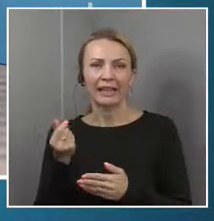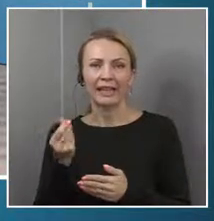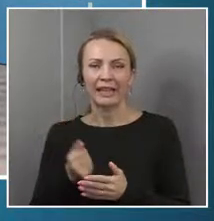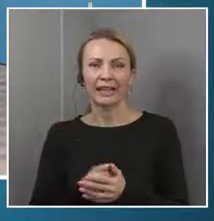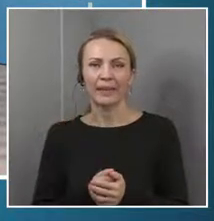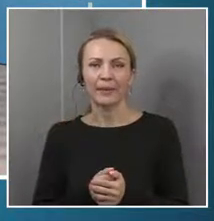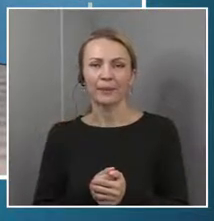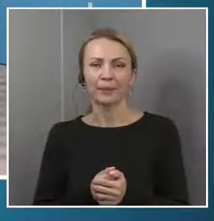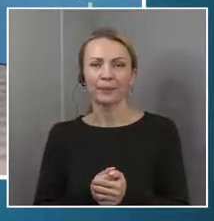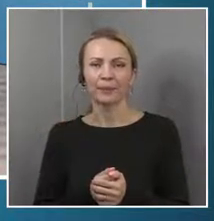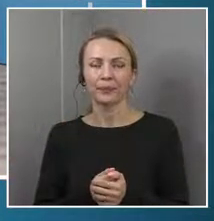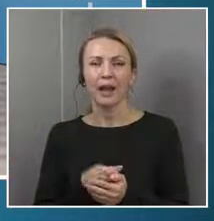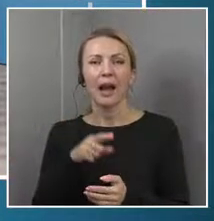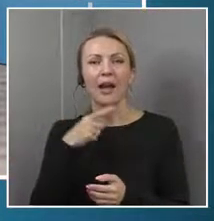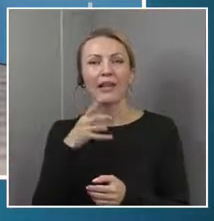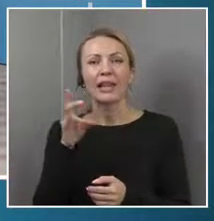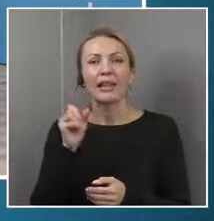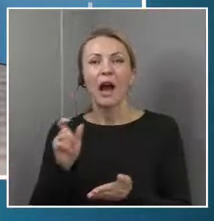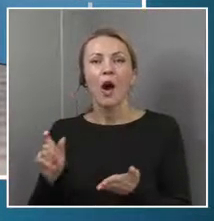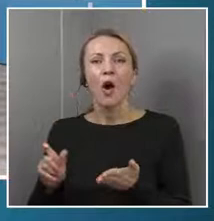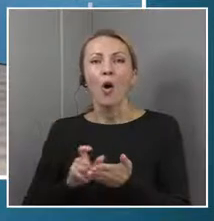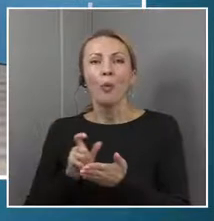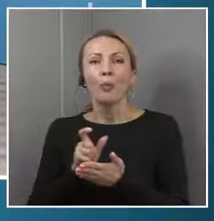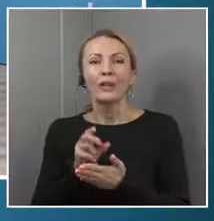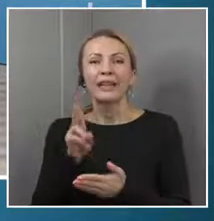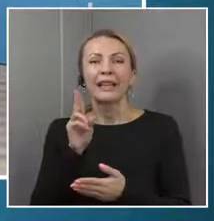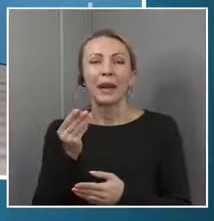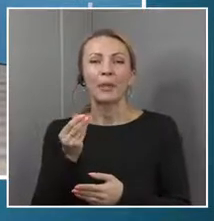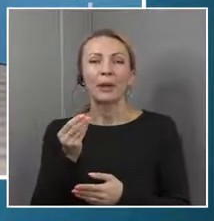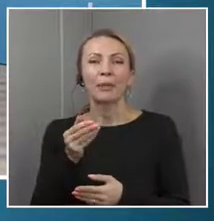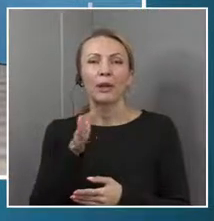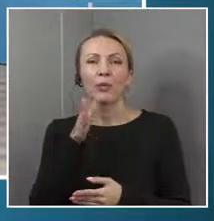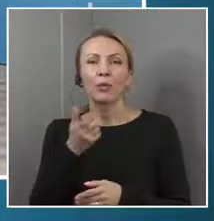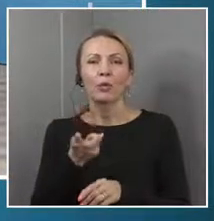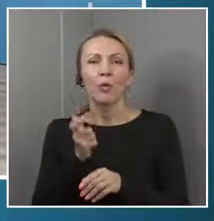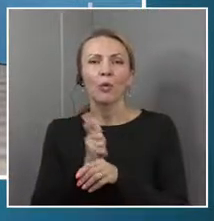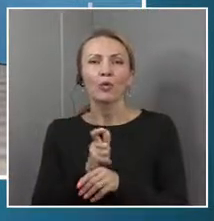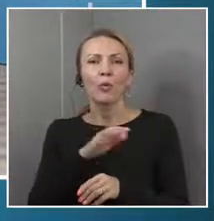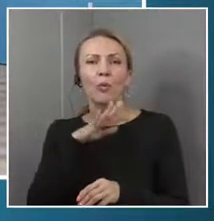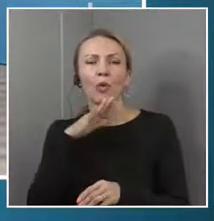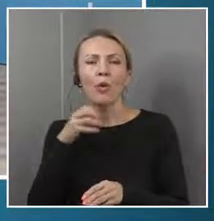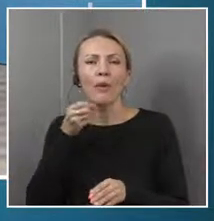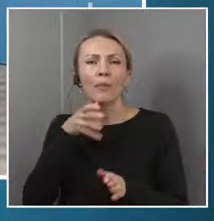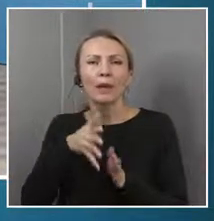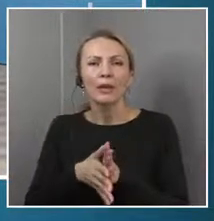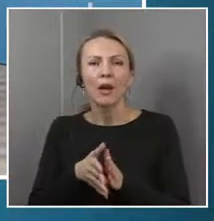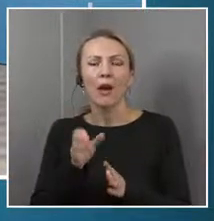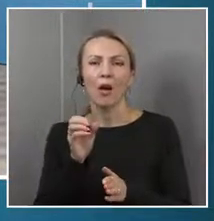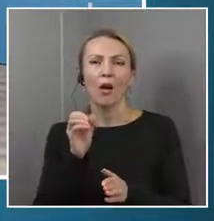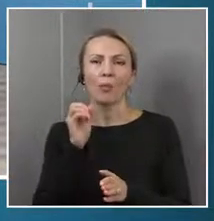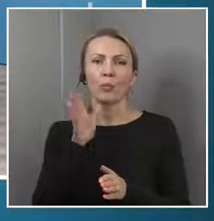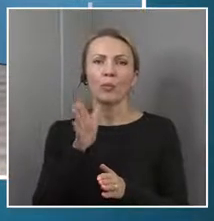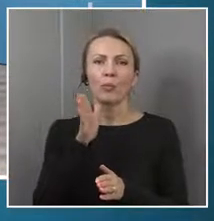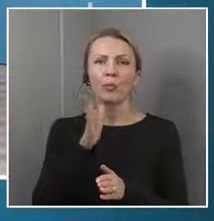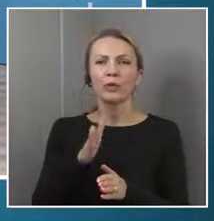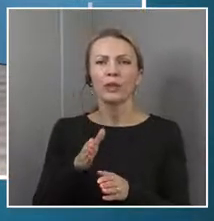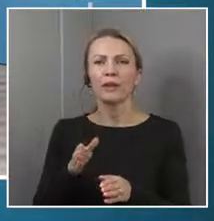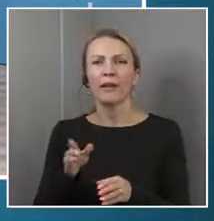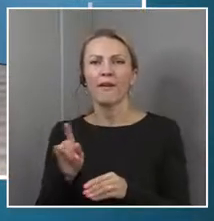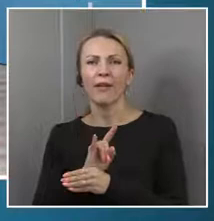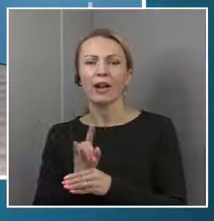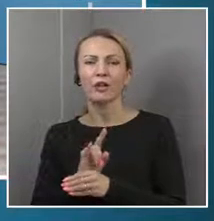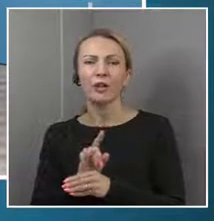say that. I said that on the way towards making money, you will incur a lot of losses. You will